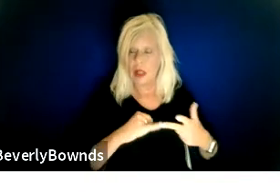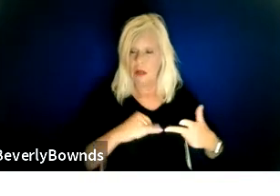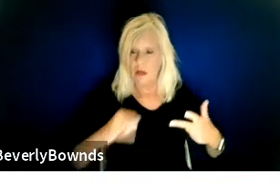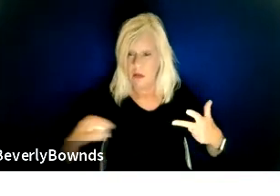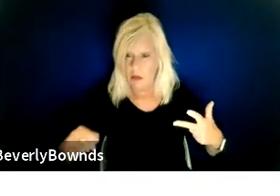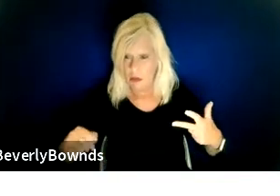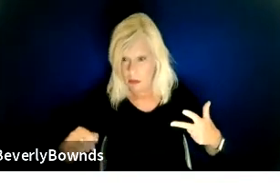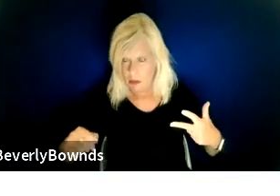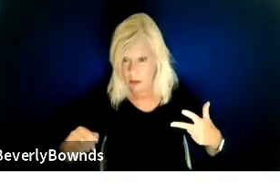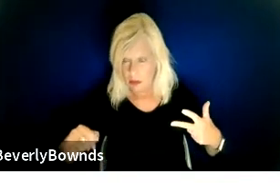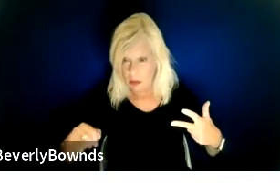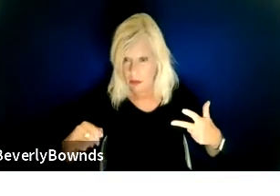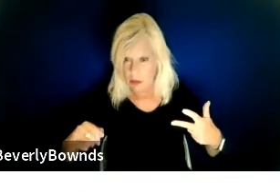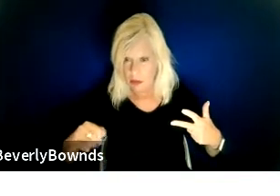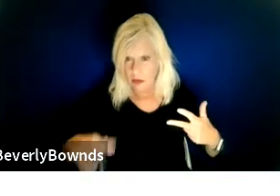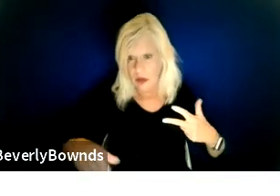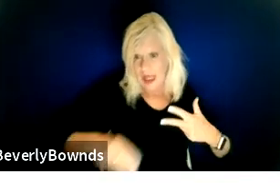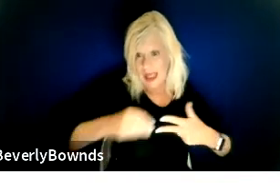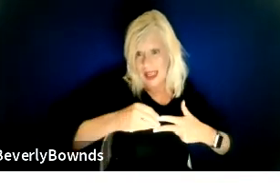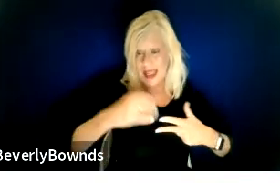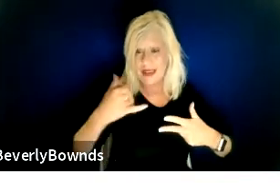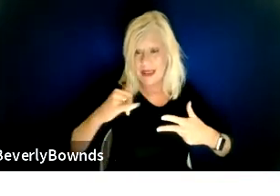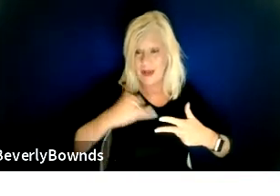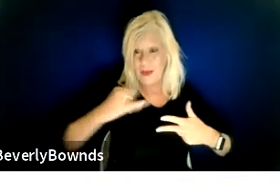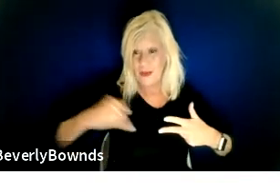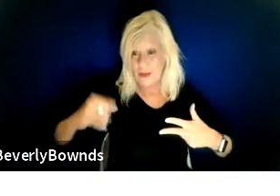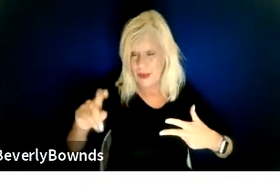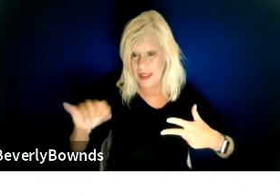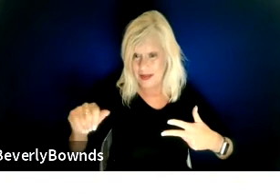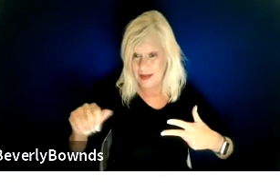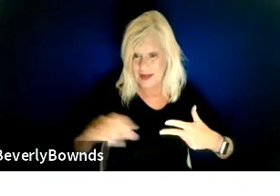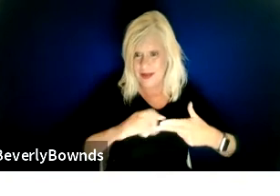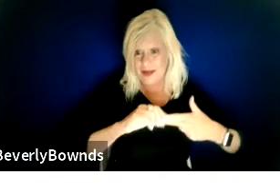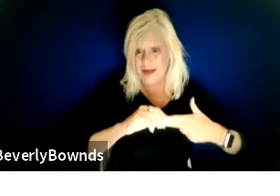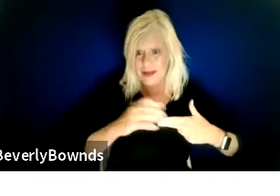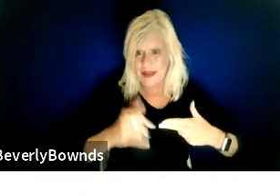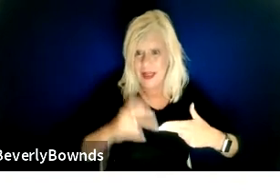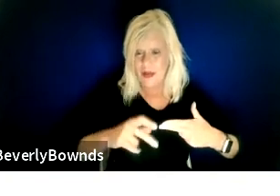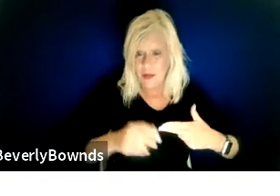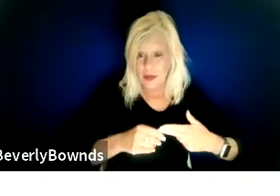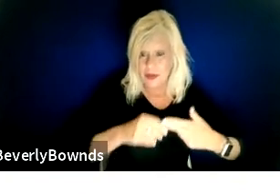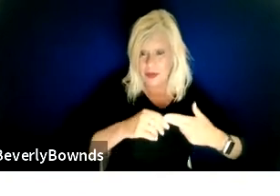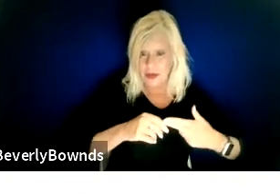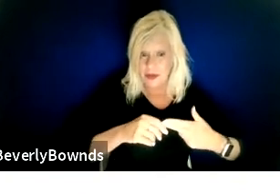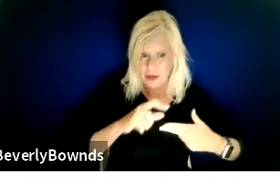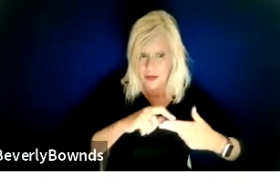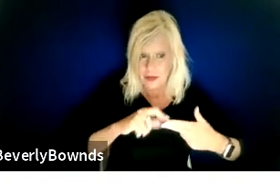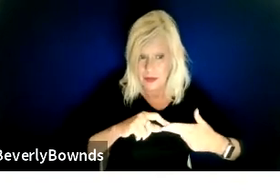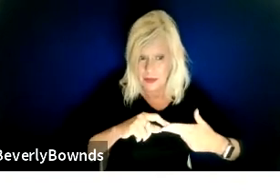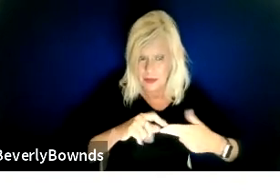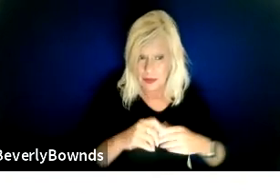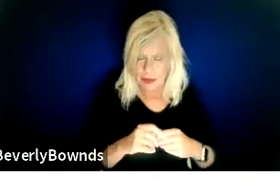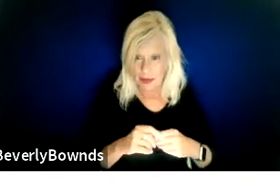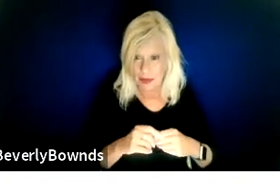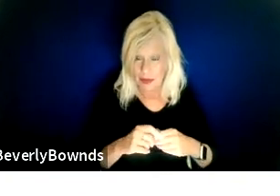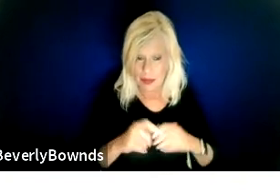and adding on to the yellow energy, which is the delta. And now the individual is able to stand at the device and